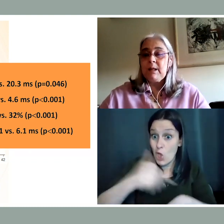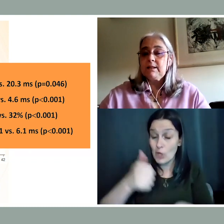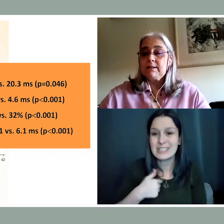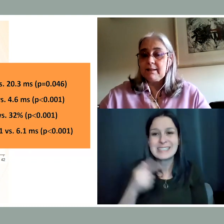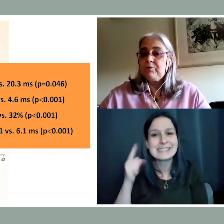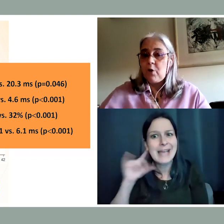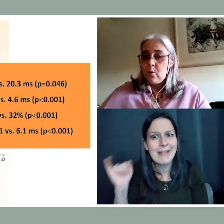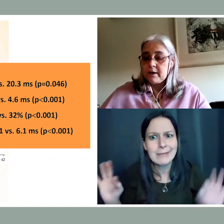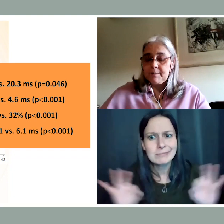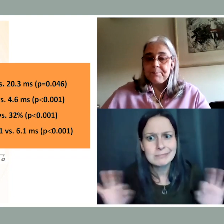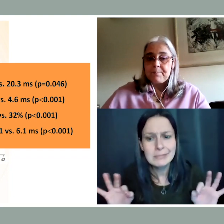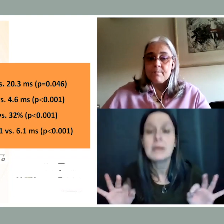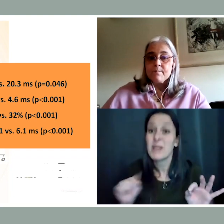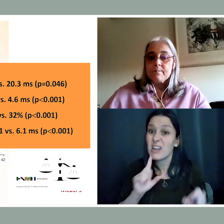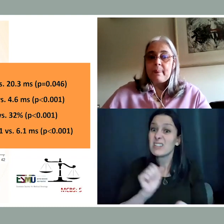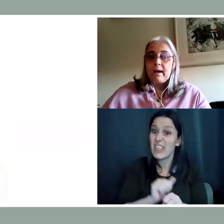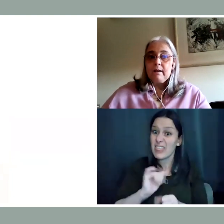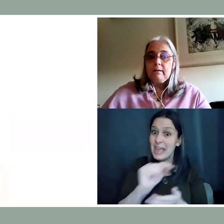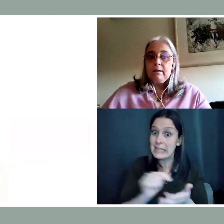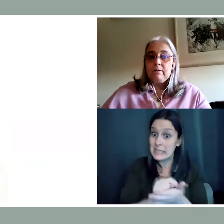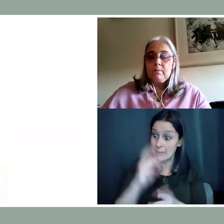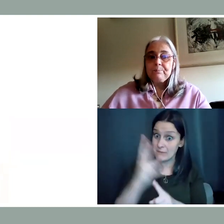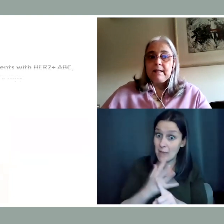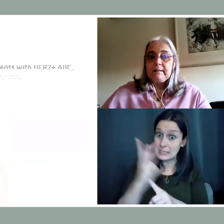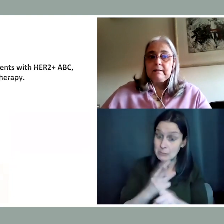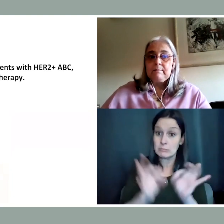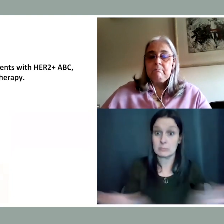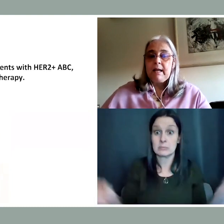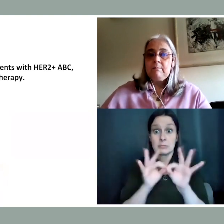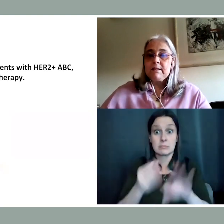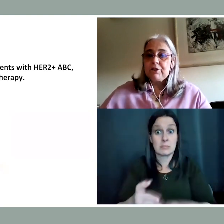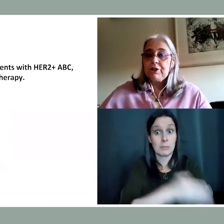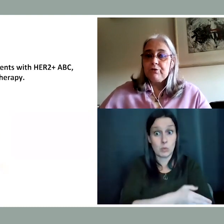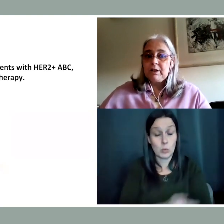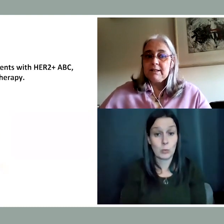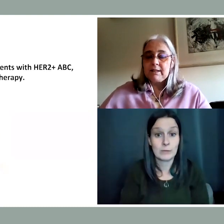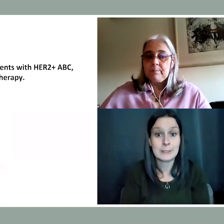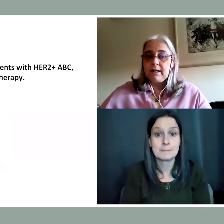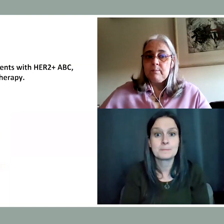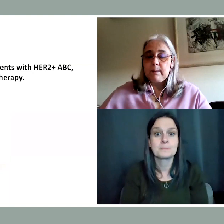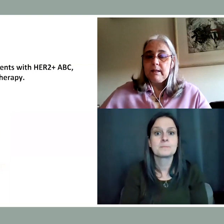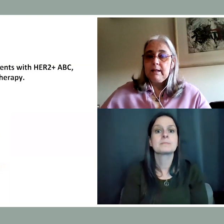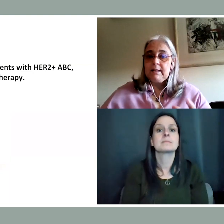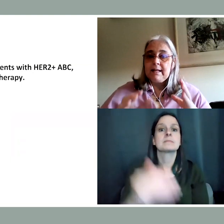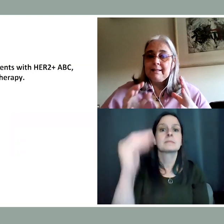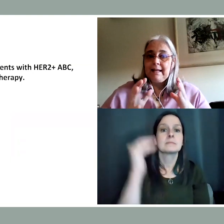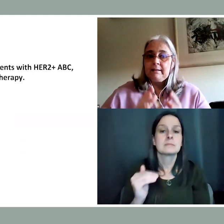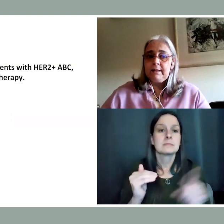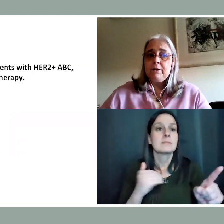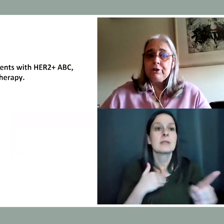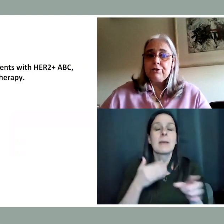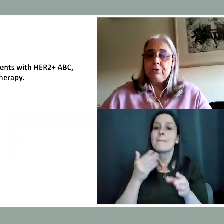a big step forward. Now, the main messages for this subtype is